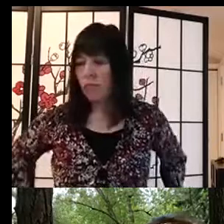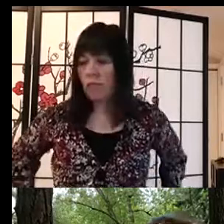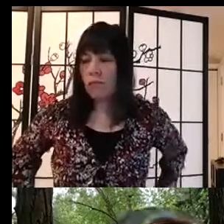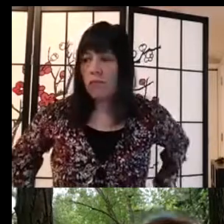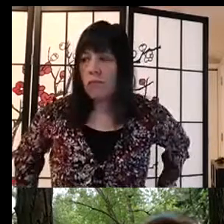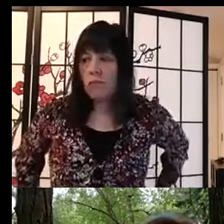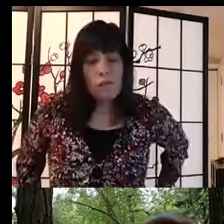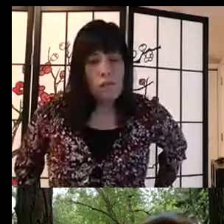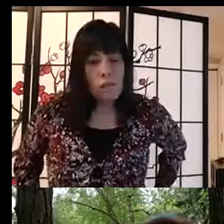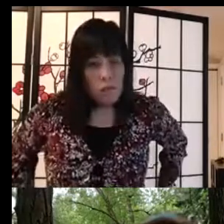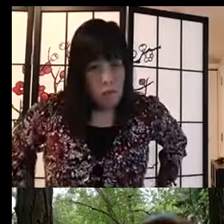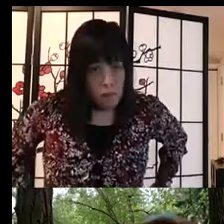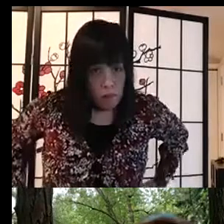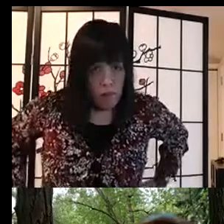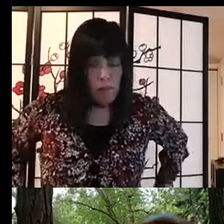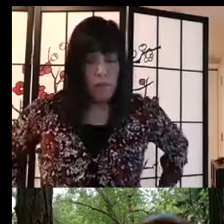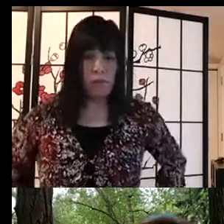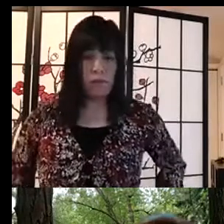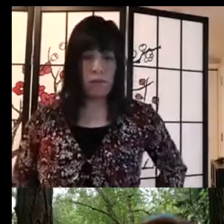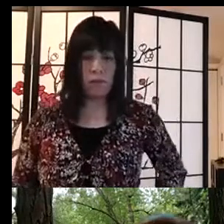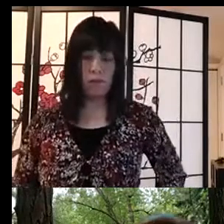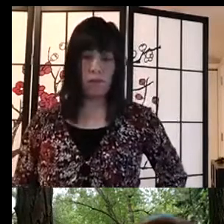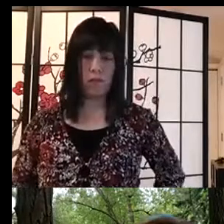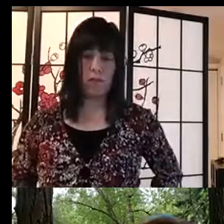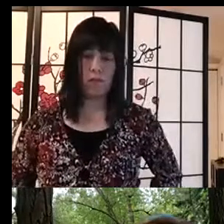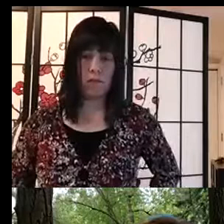also learn from everybody and have these discussions.